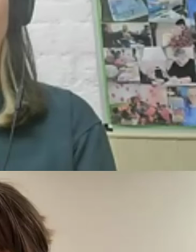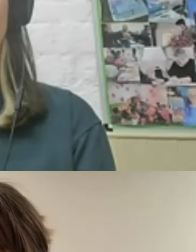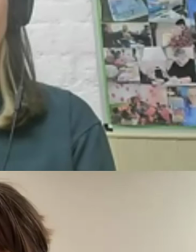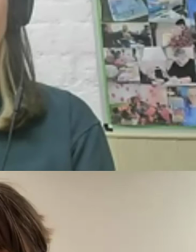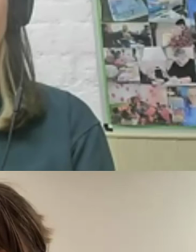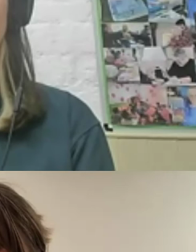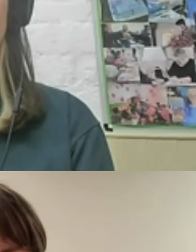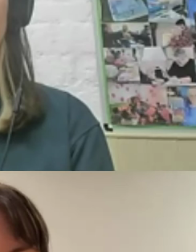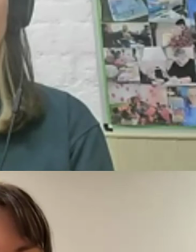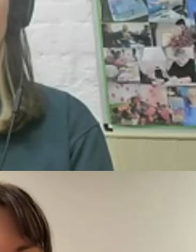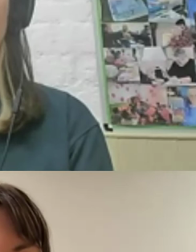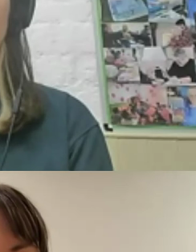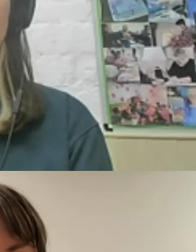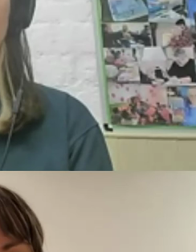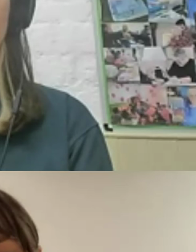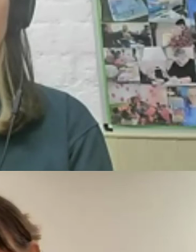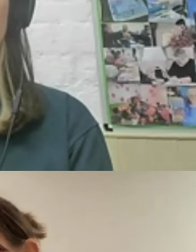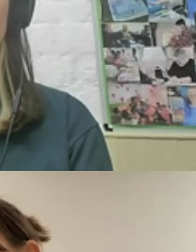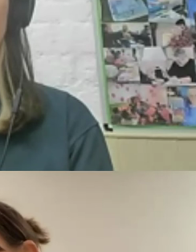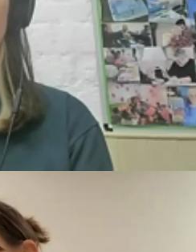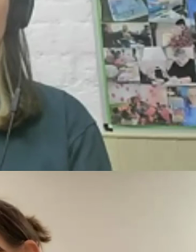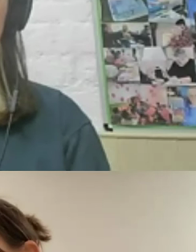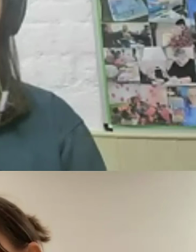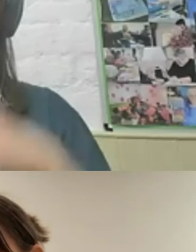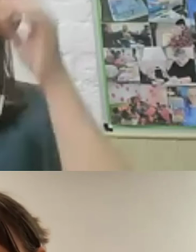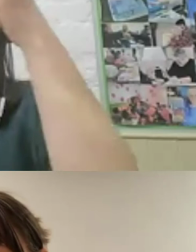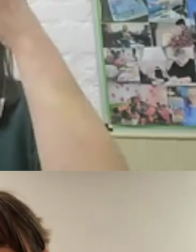would anyone want to verbally share?